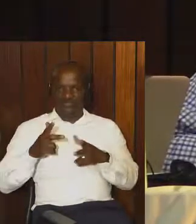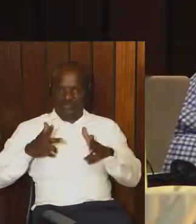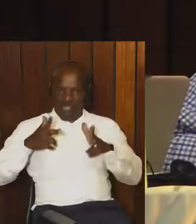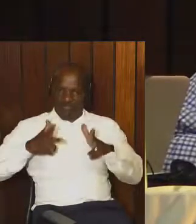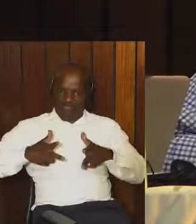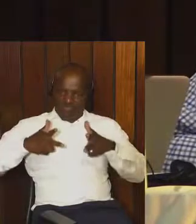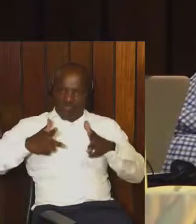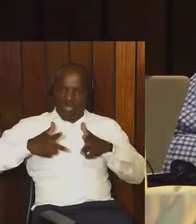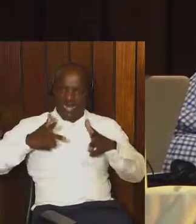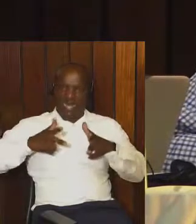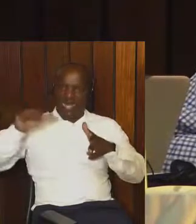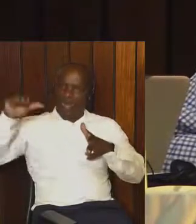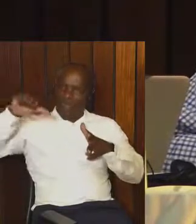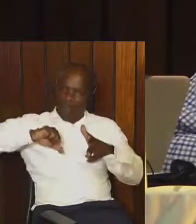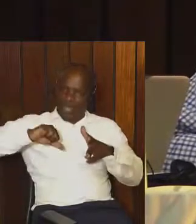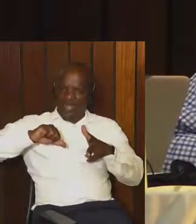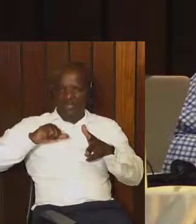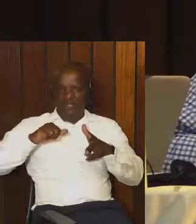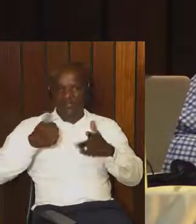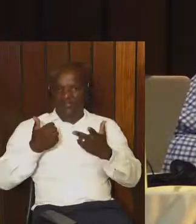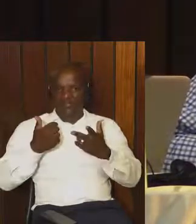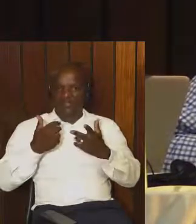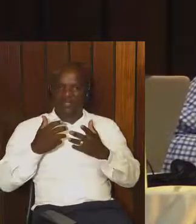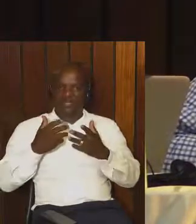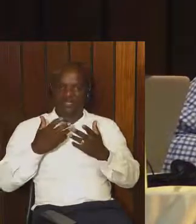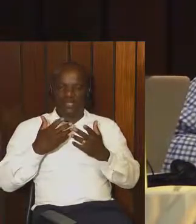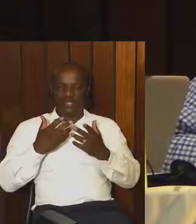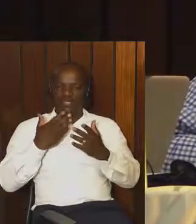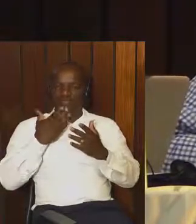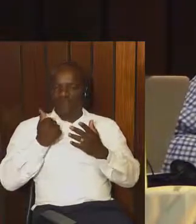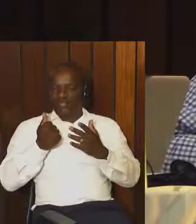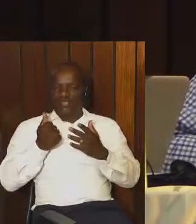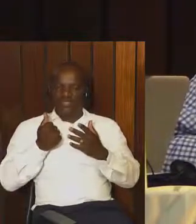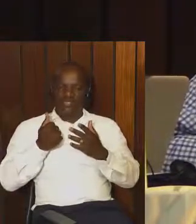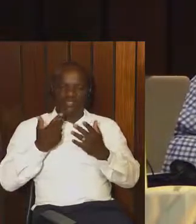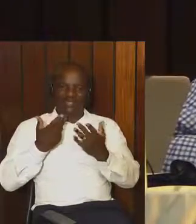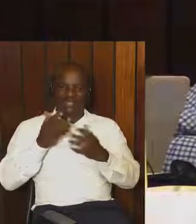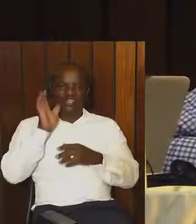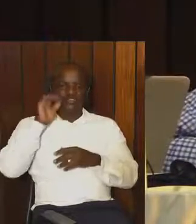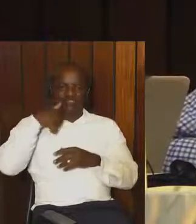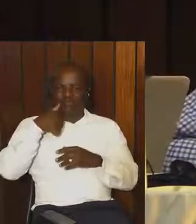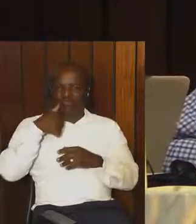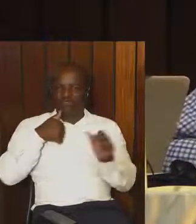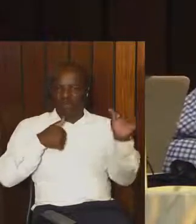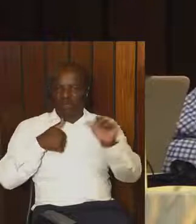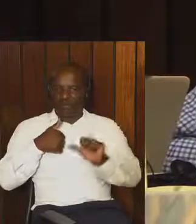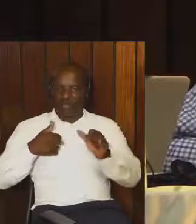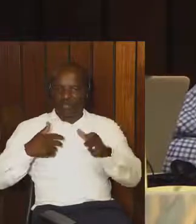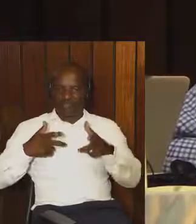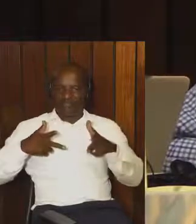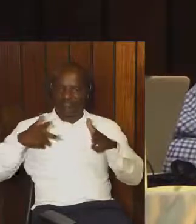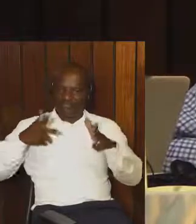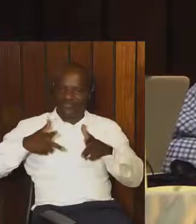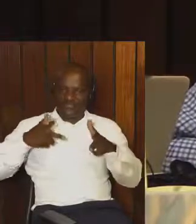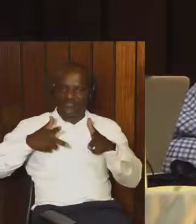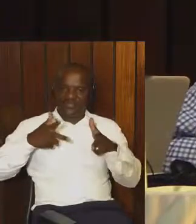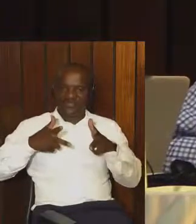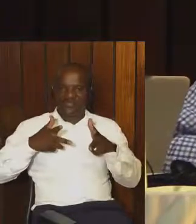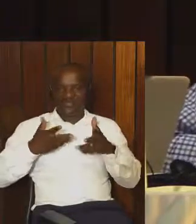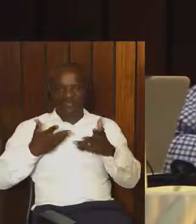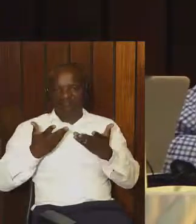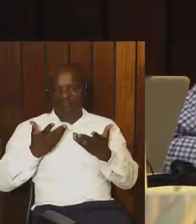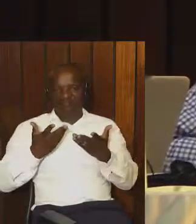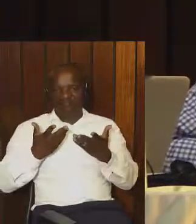I wish bazali bami ukuthi I can respond now ukuthi I know sizoyibuyisa itrain kusasa. But can I request your indulgence, Chairperson,